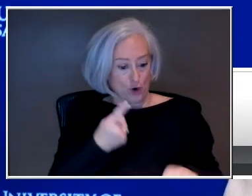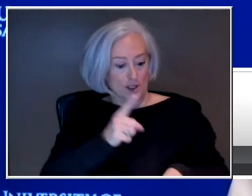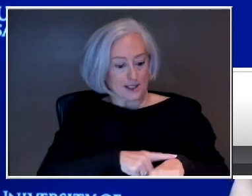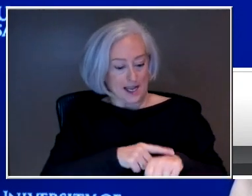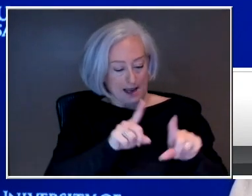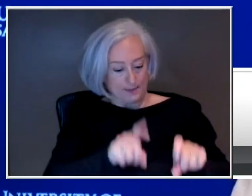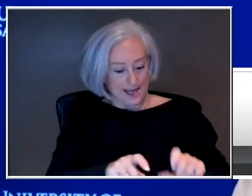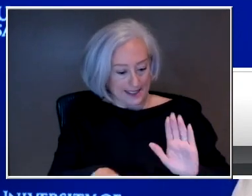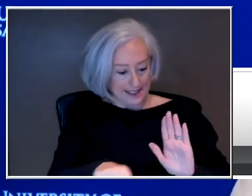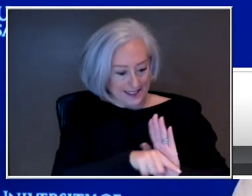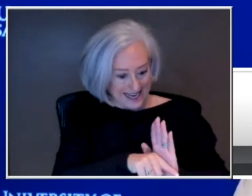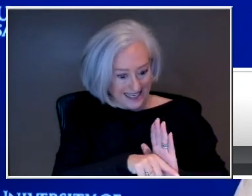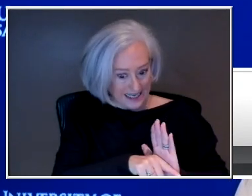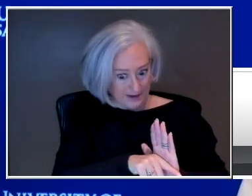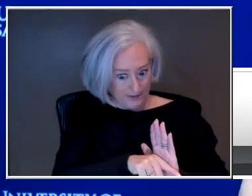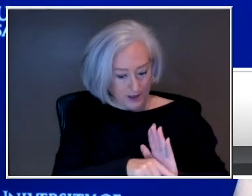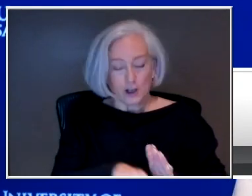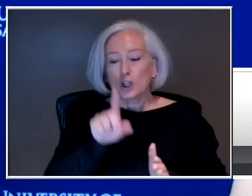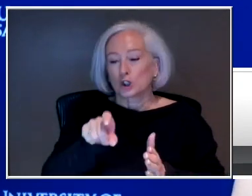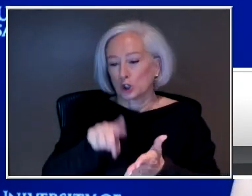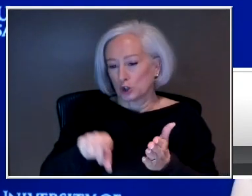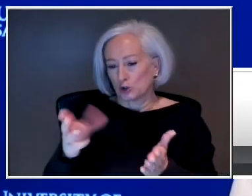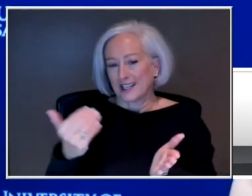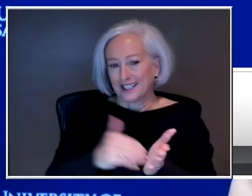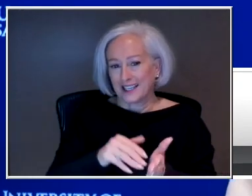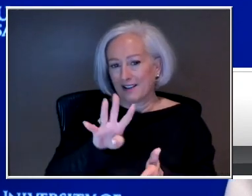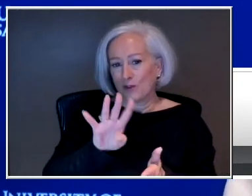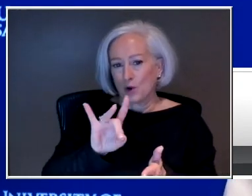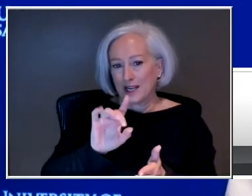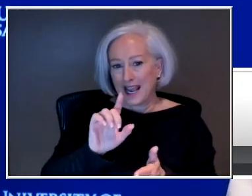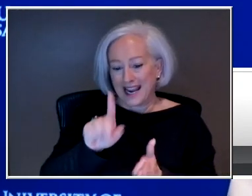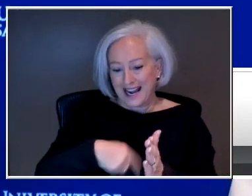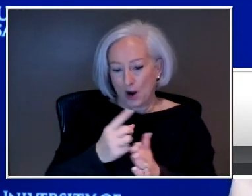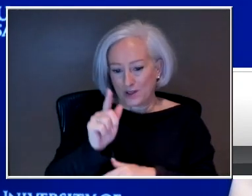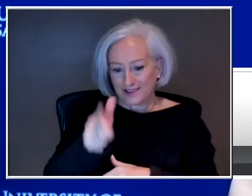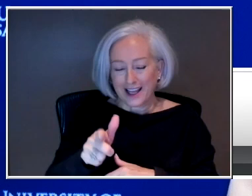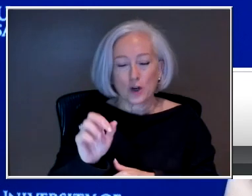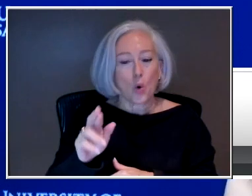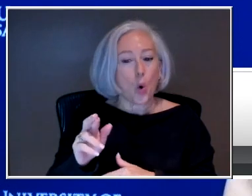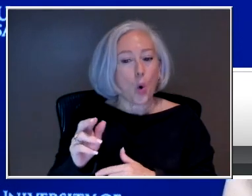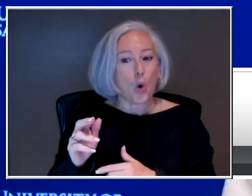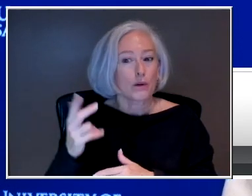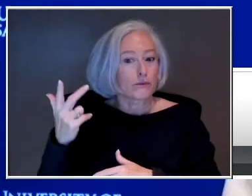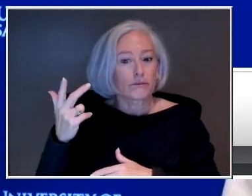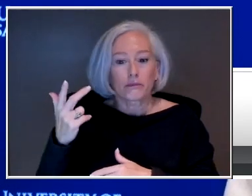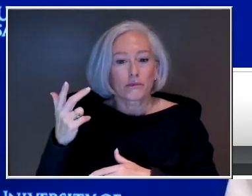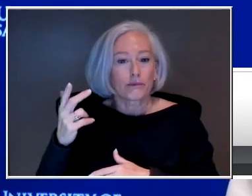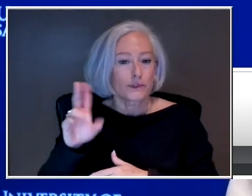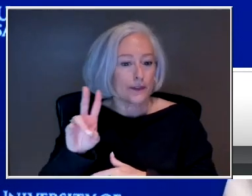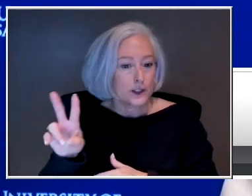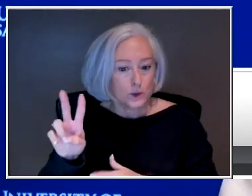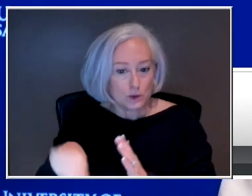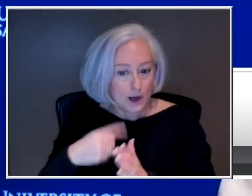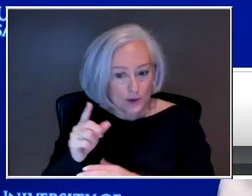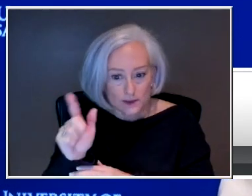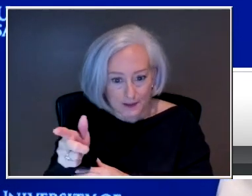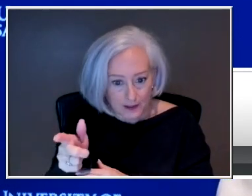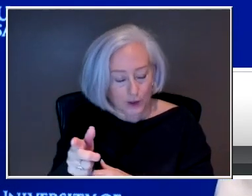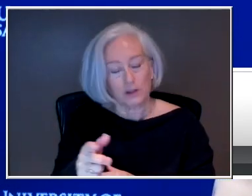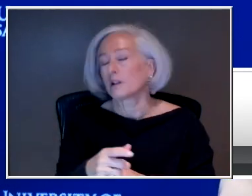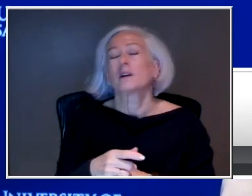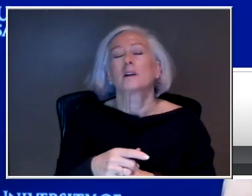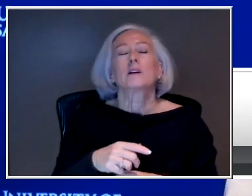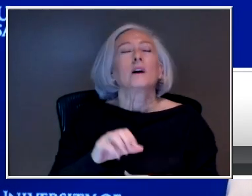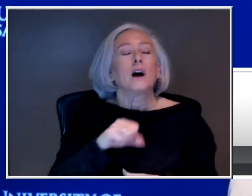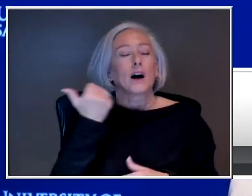48 hours later and maybe even later than that. There was a study published a year or two ago that also supported that and said that really the